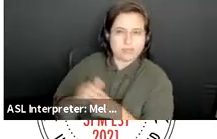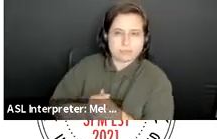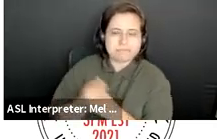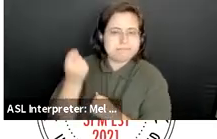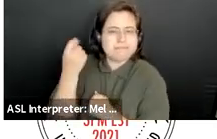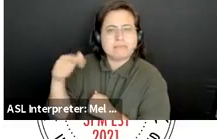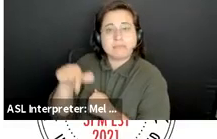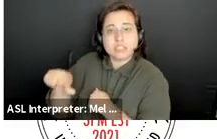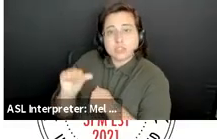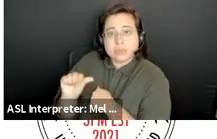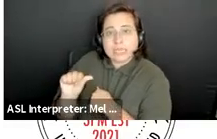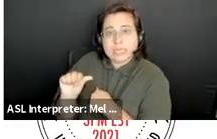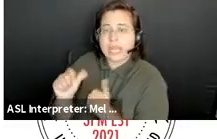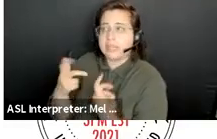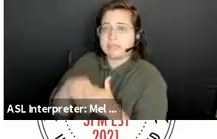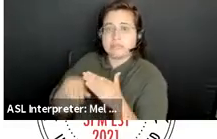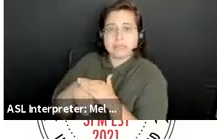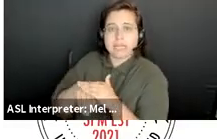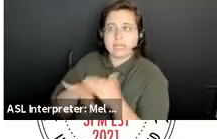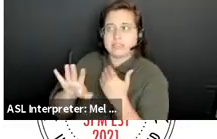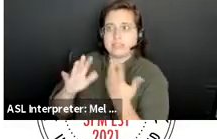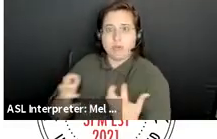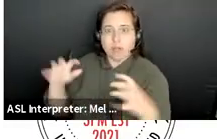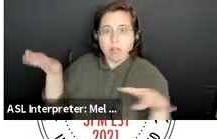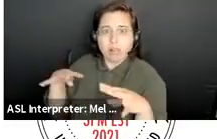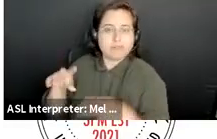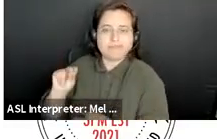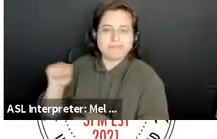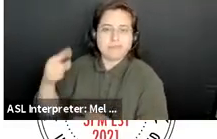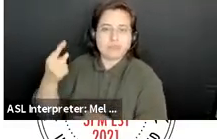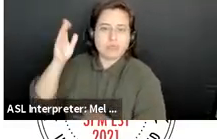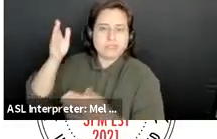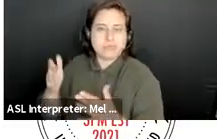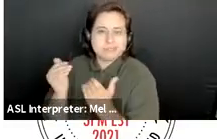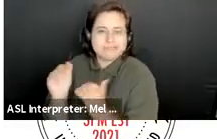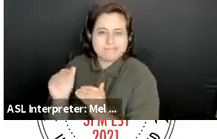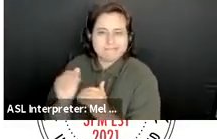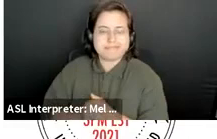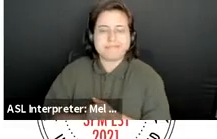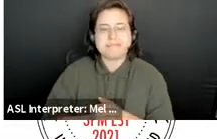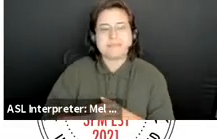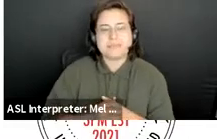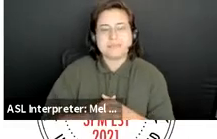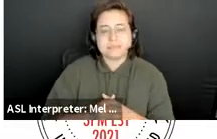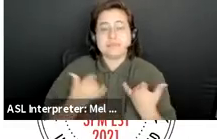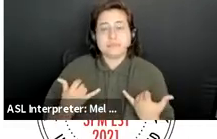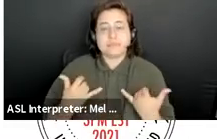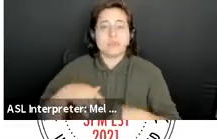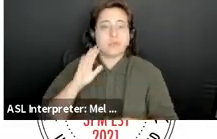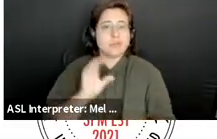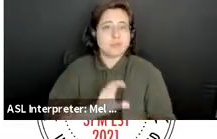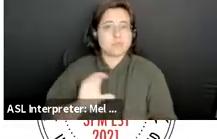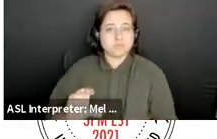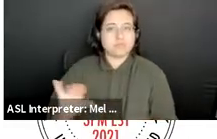in the Q&A section will only be seen by our speakers. This session will be closed captioned and also ASL